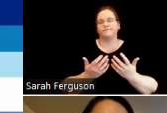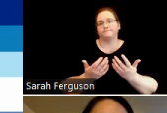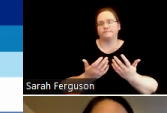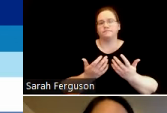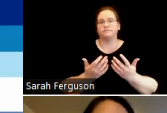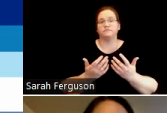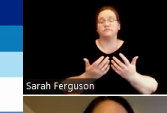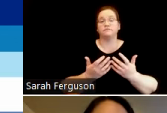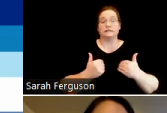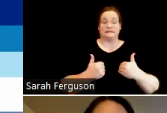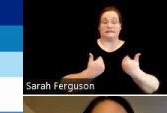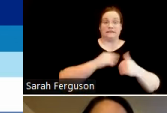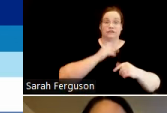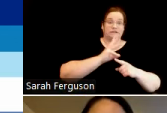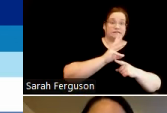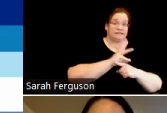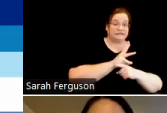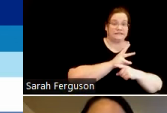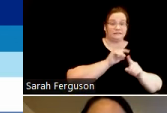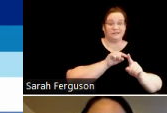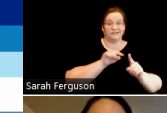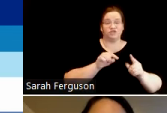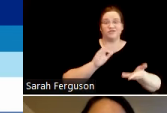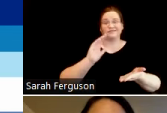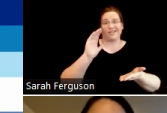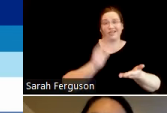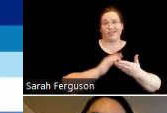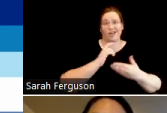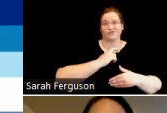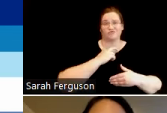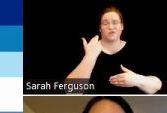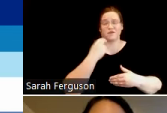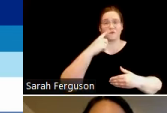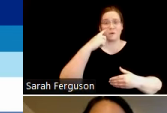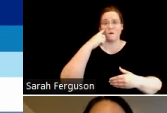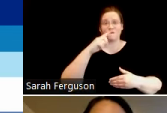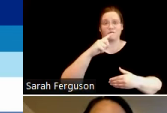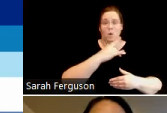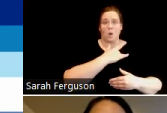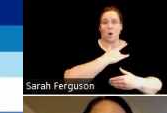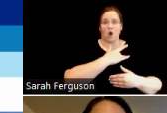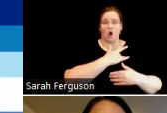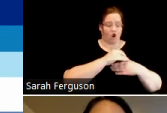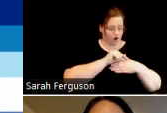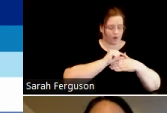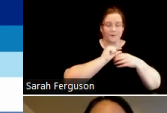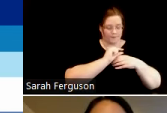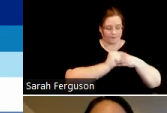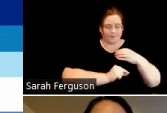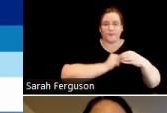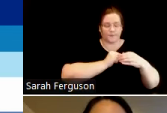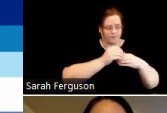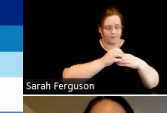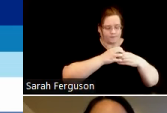this group at this age is actually just less risk for myocarditis in general than the teenagers. So we don't